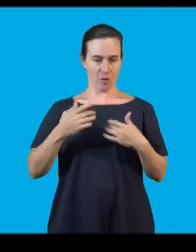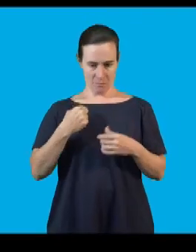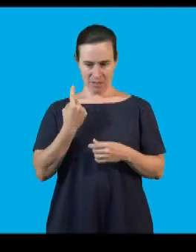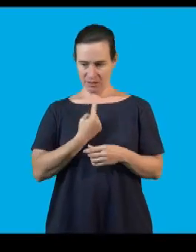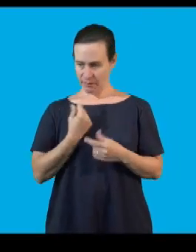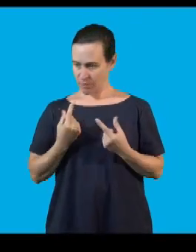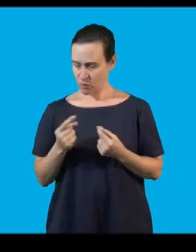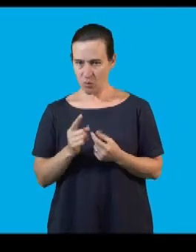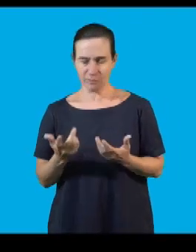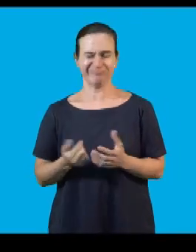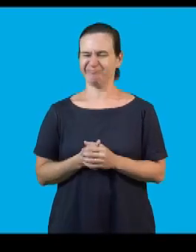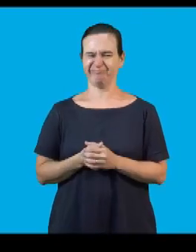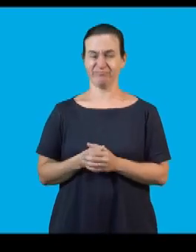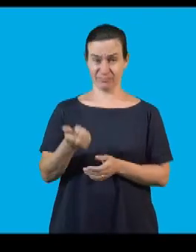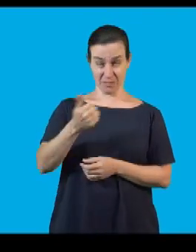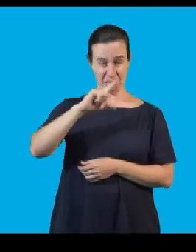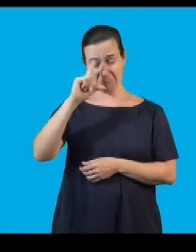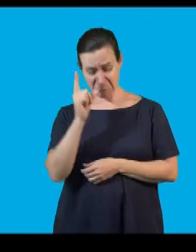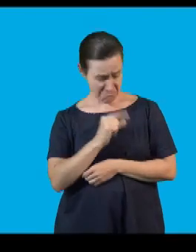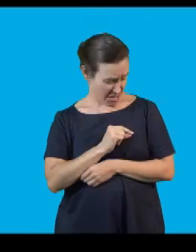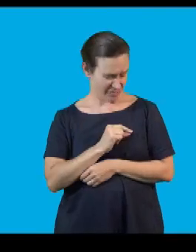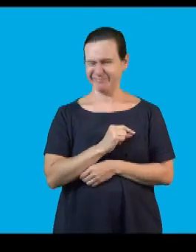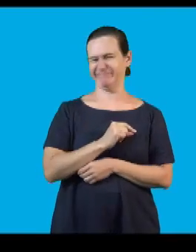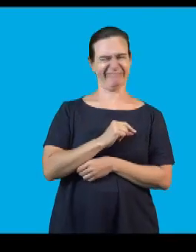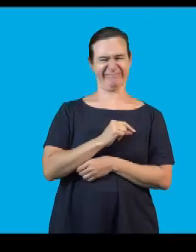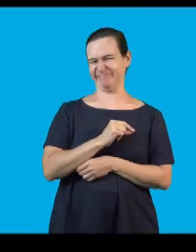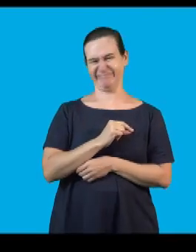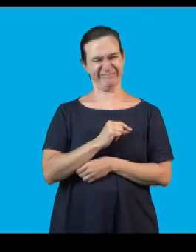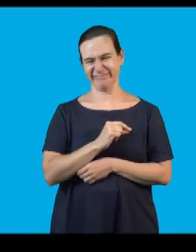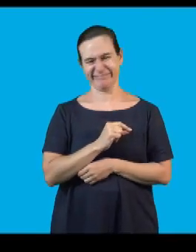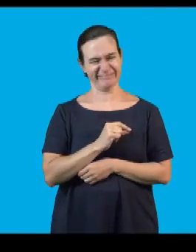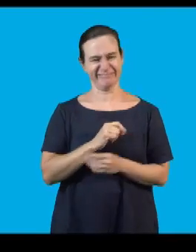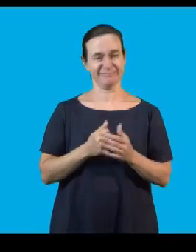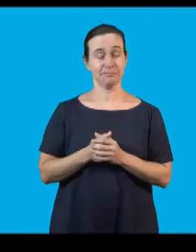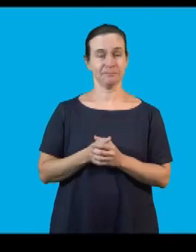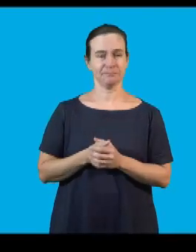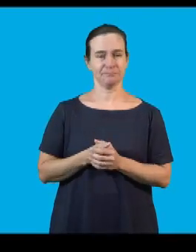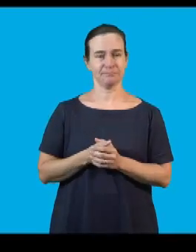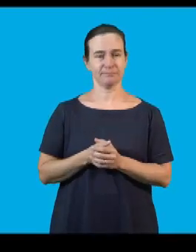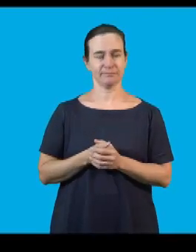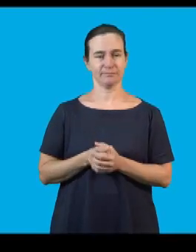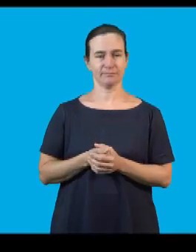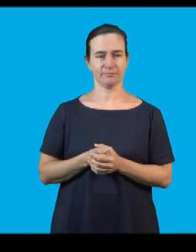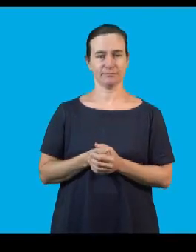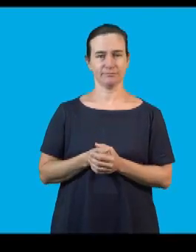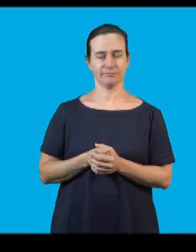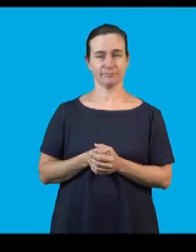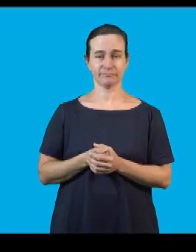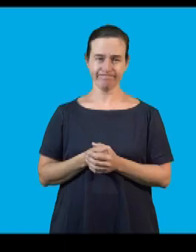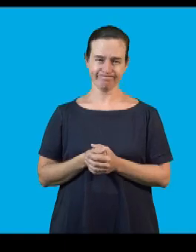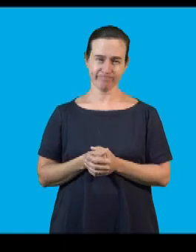all right? So it's definitely not that one. Is Fred embarrassed? He is definitely not feeling embarrassed, all right?